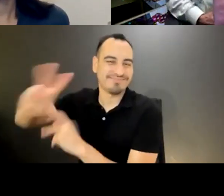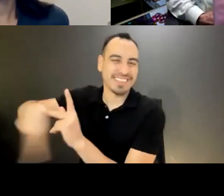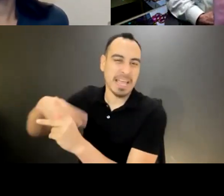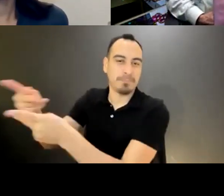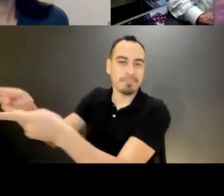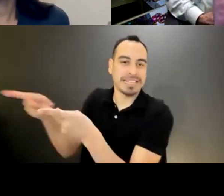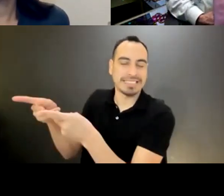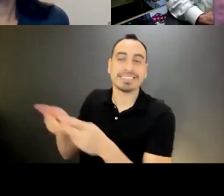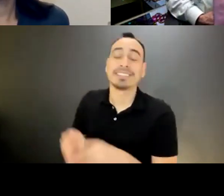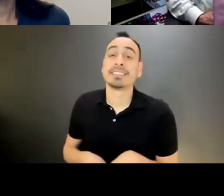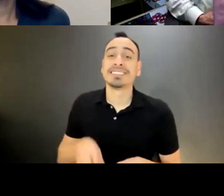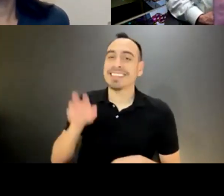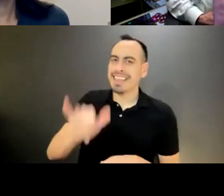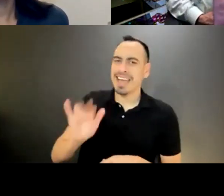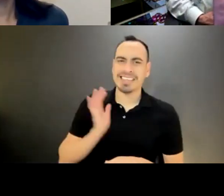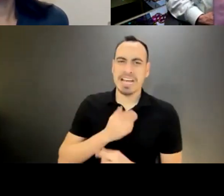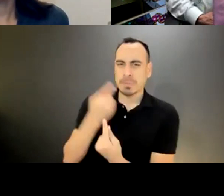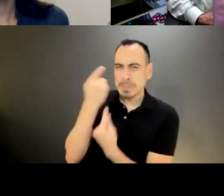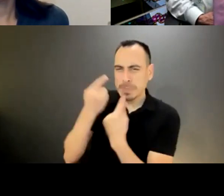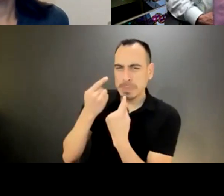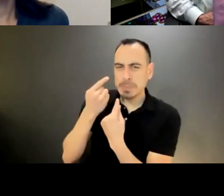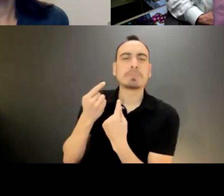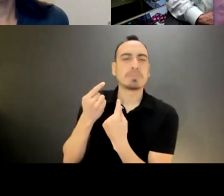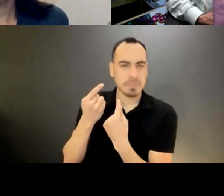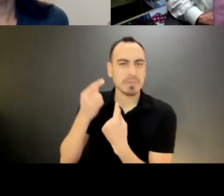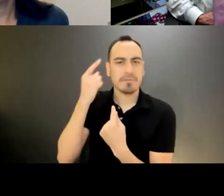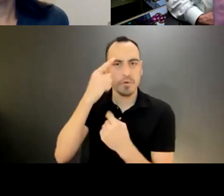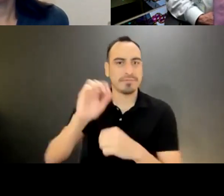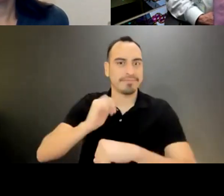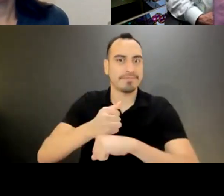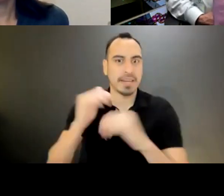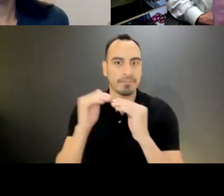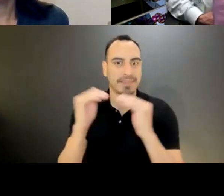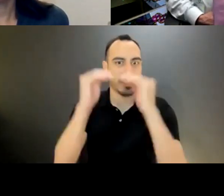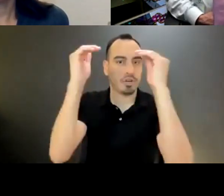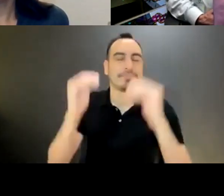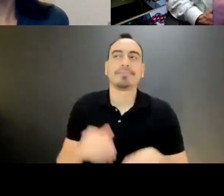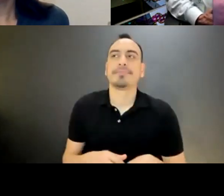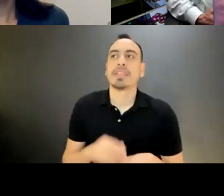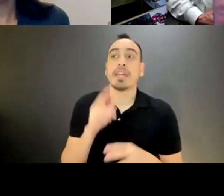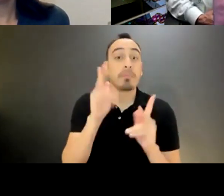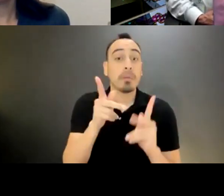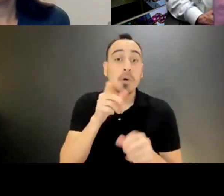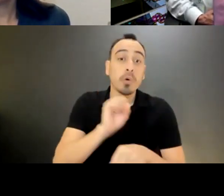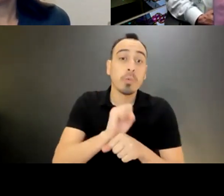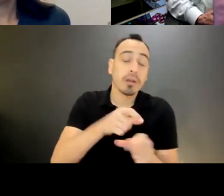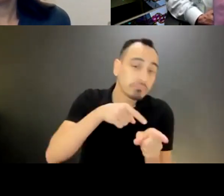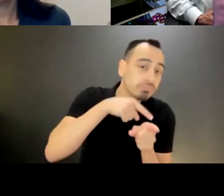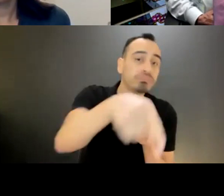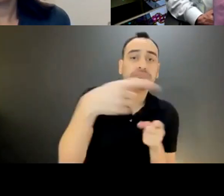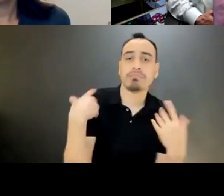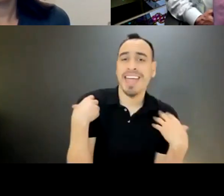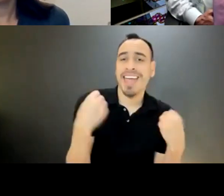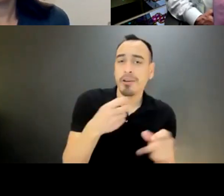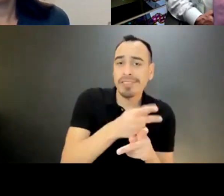behind selecting long-term care facilities as well as people in healthcare, because in healthcare they're dealing directly